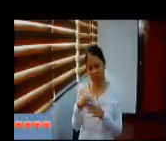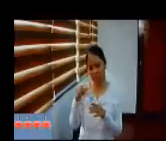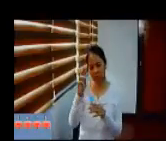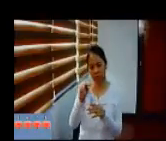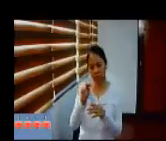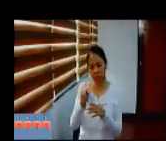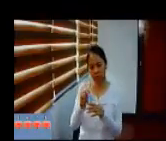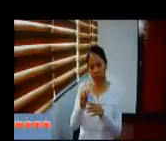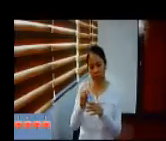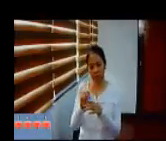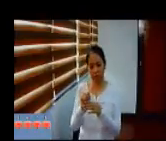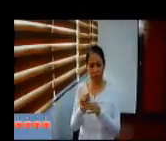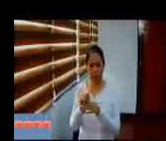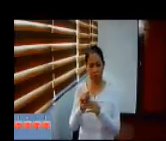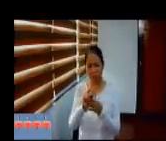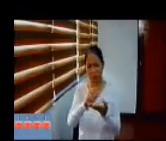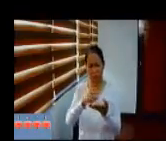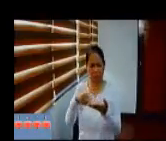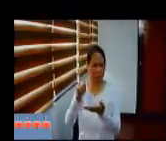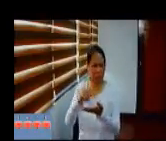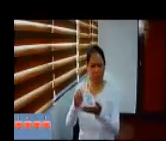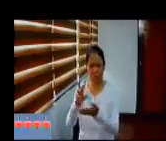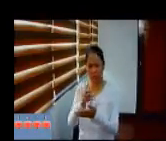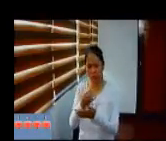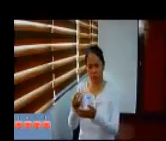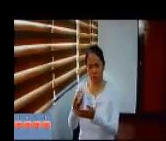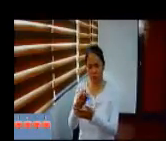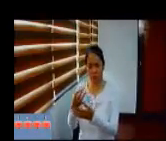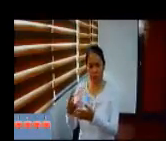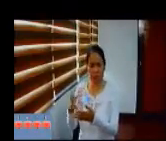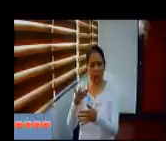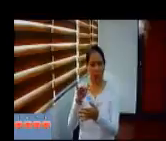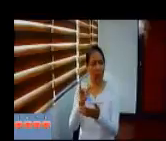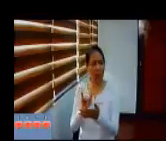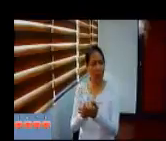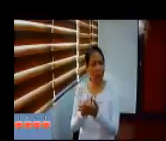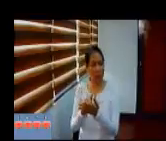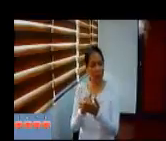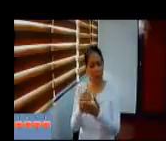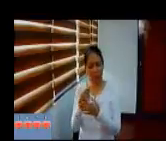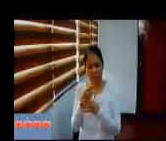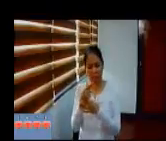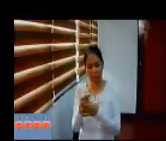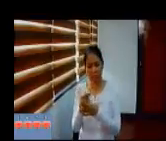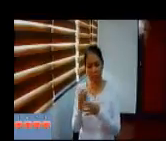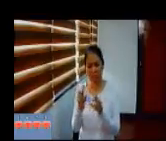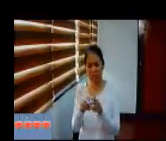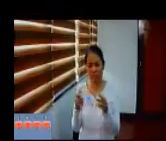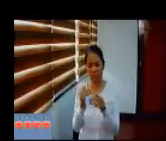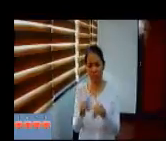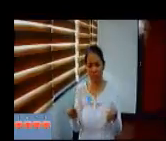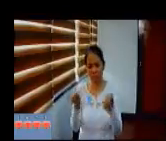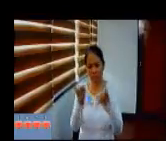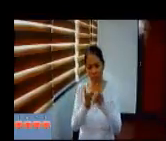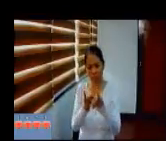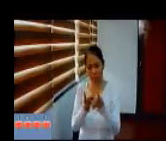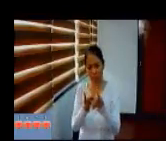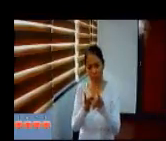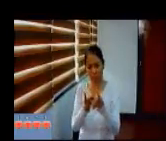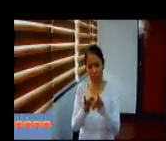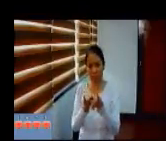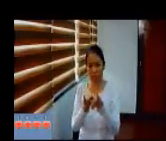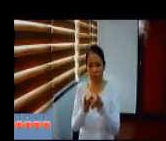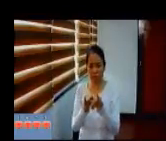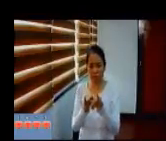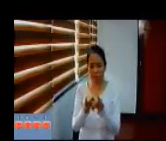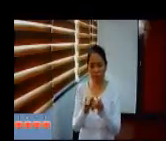inventing an algorithm to say that definitely is a very important and decisive threat to food